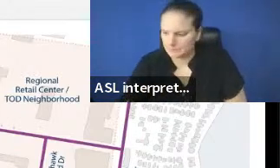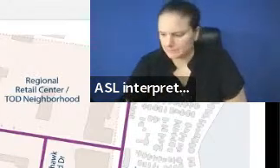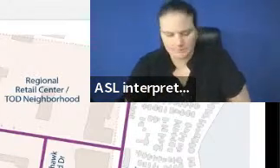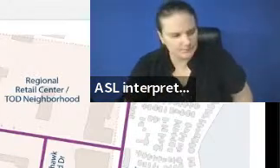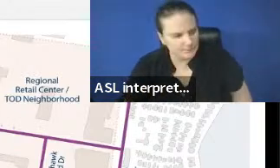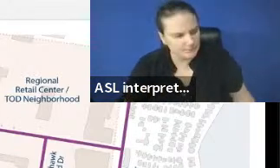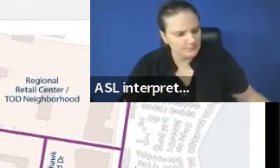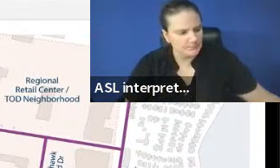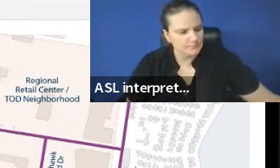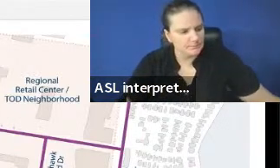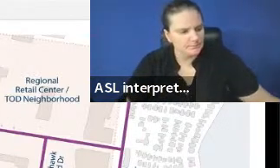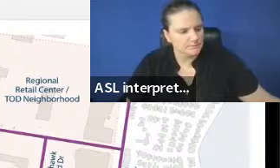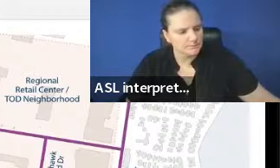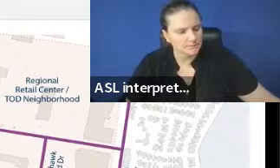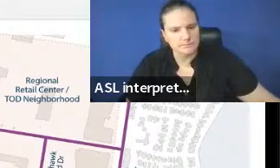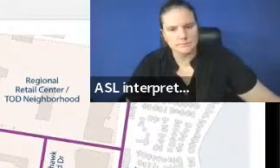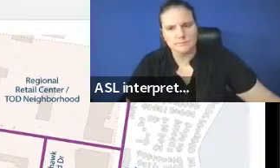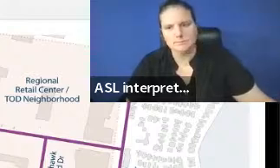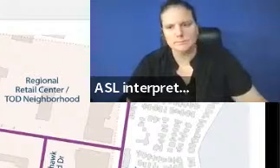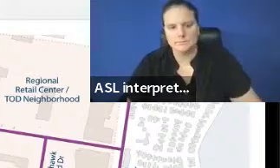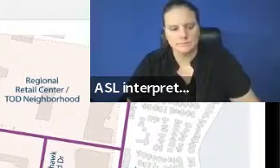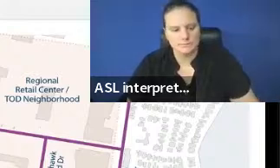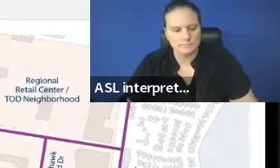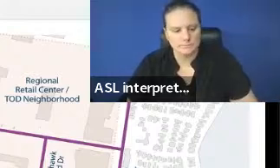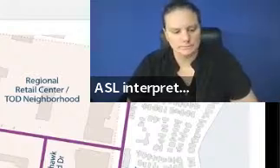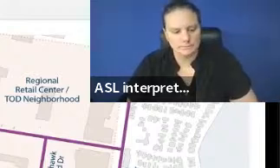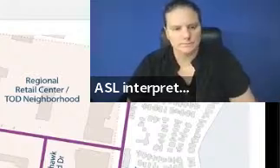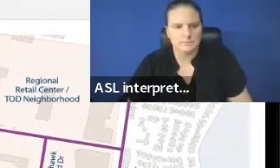Let's go to option 3, please.